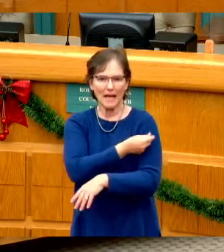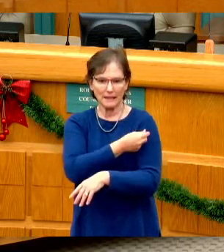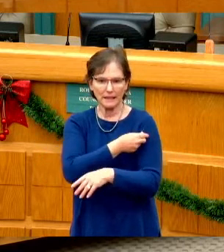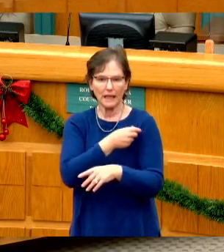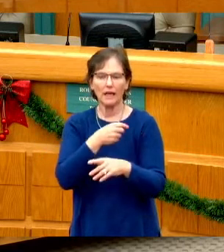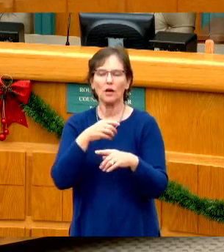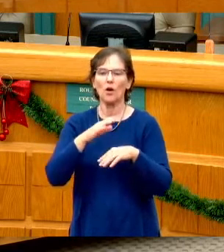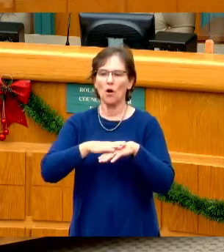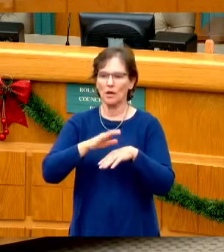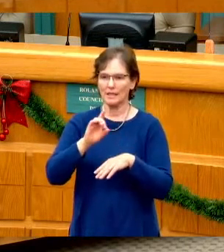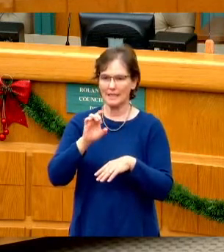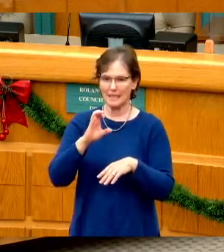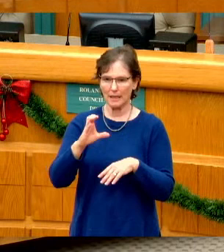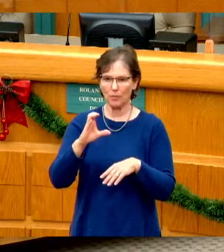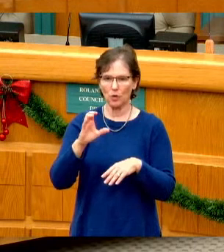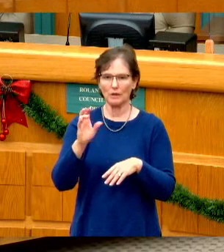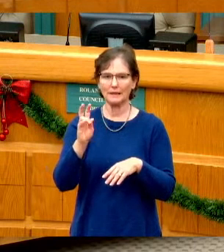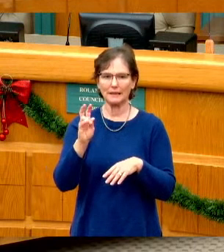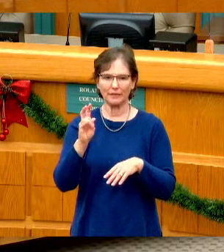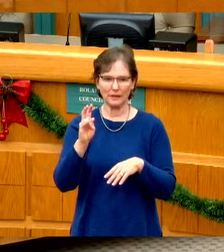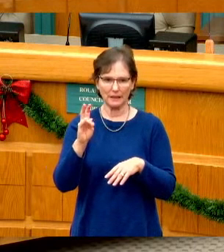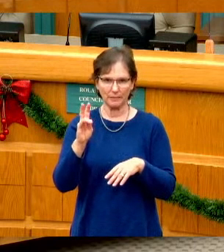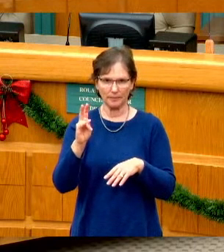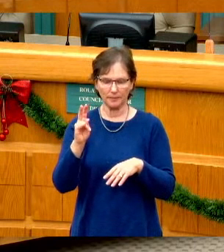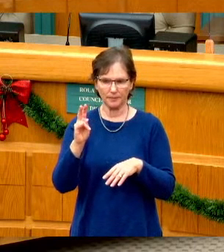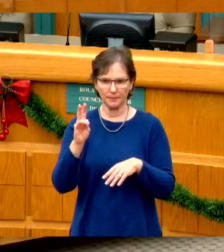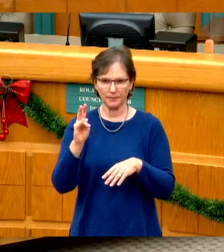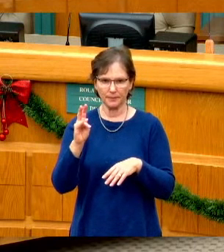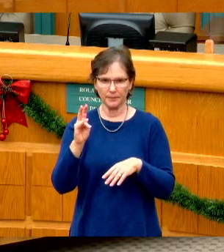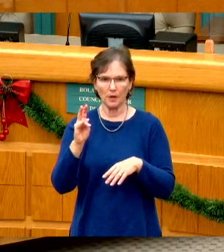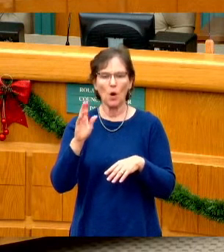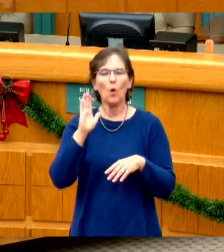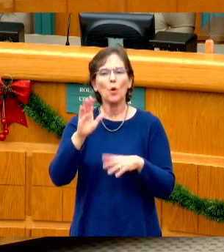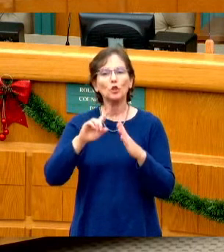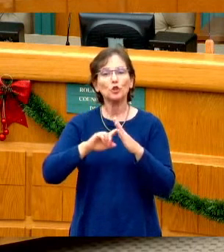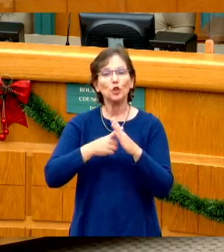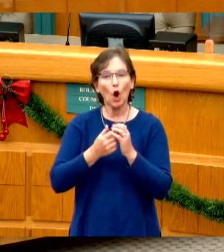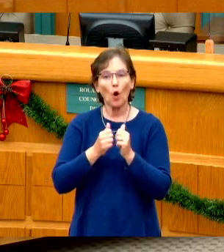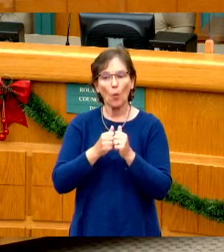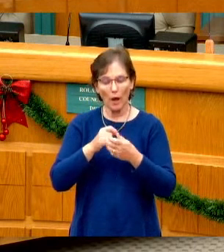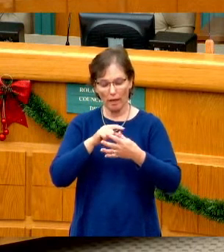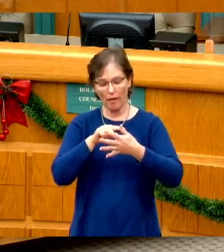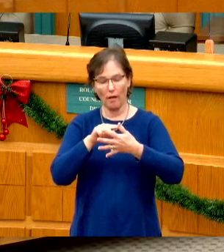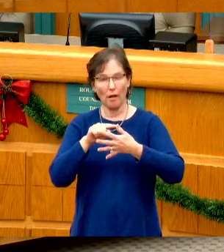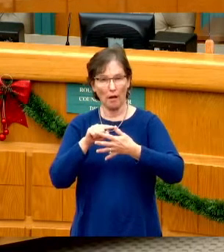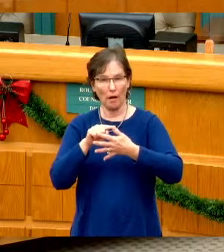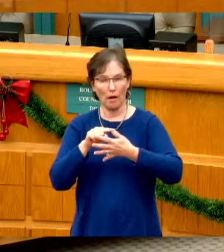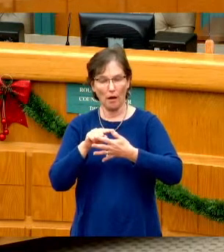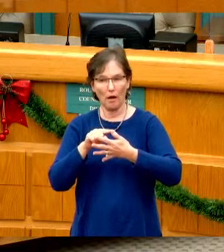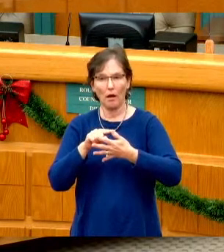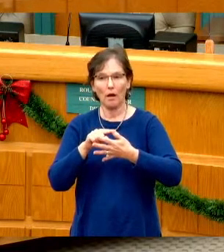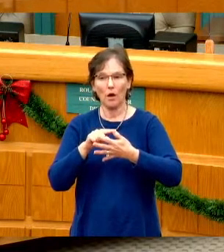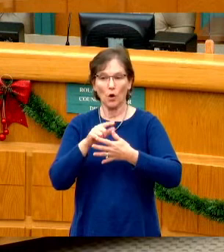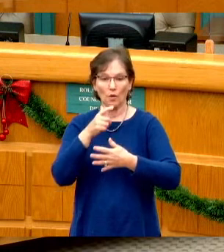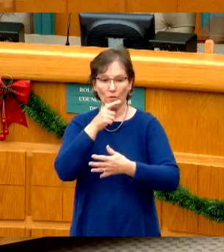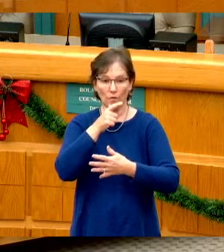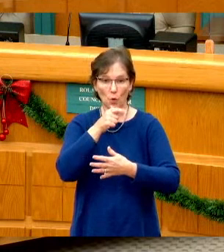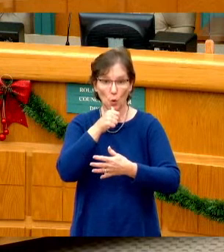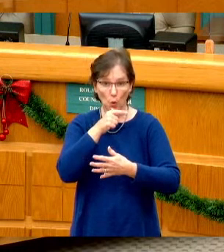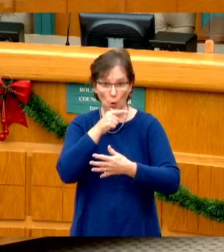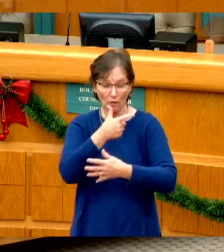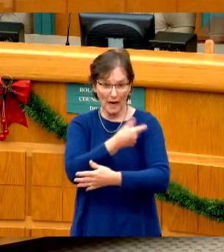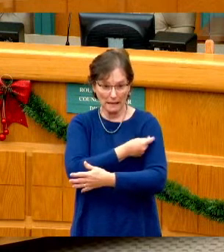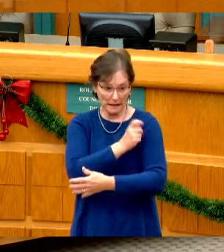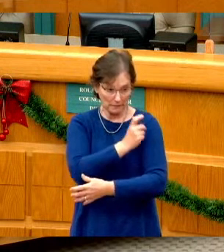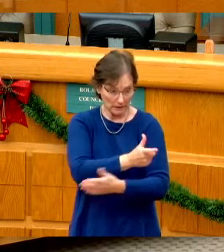through a phased approach. At this time, Phase 1A, Tier 1, includes hospital staff,